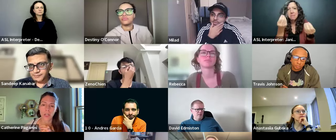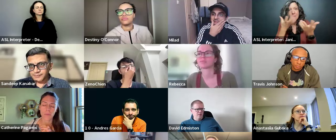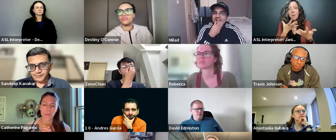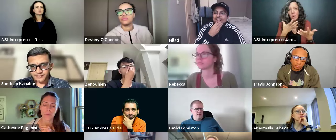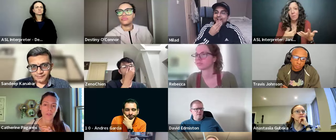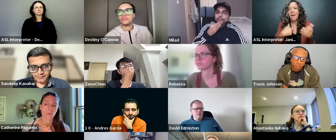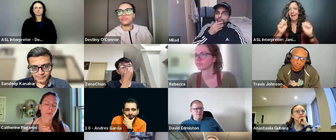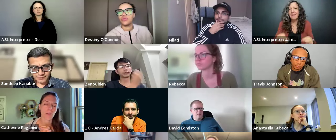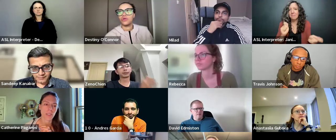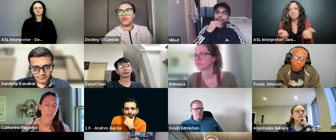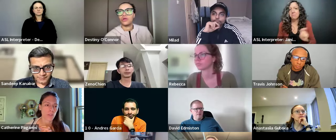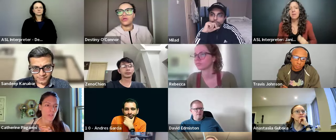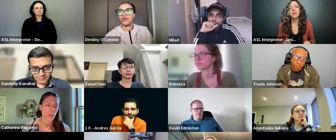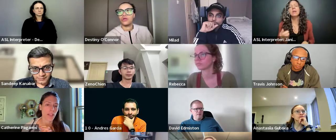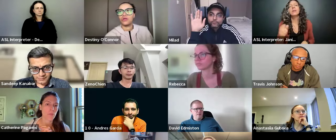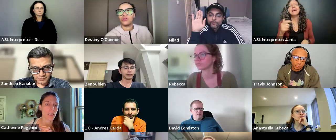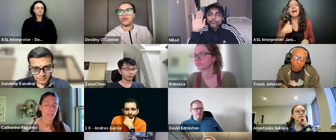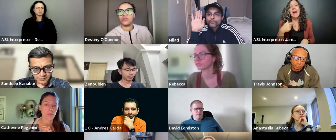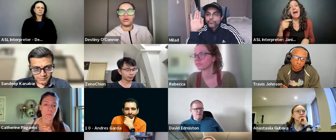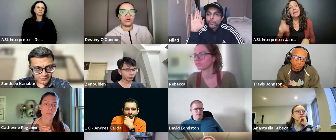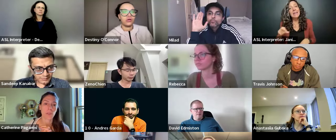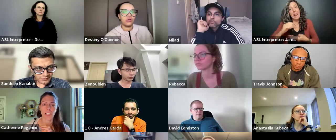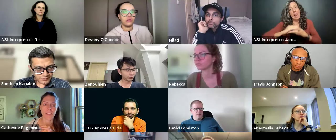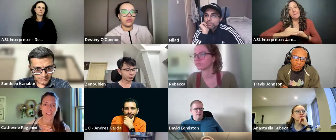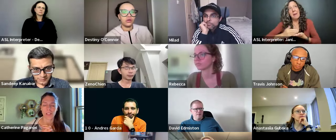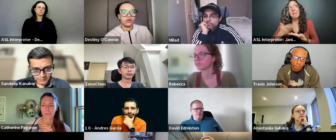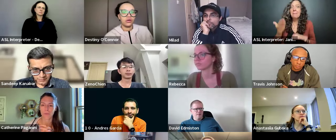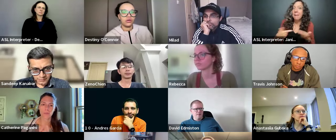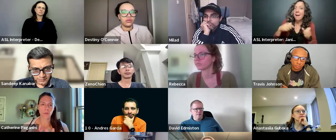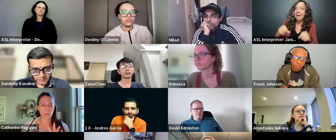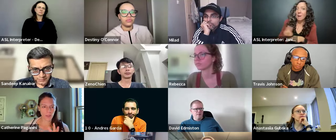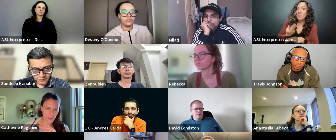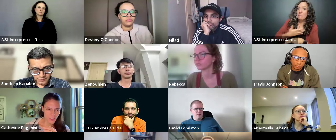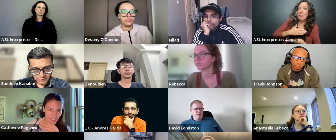a laptop. Probably we could use mine, but like if people are having their